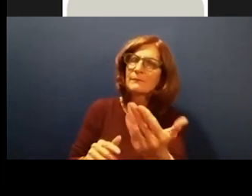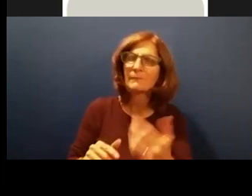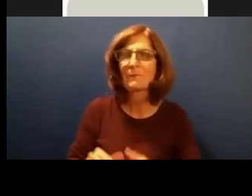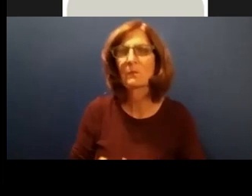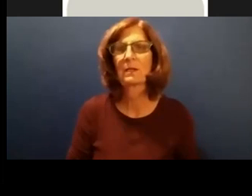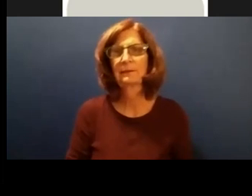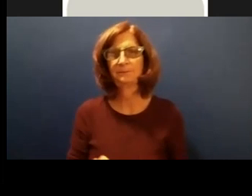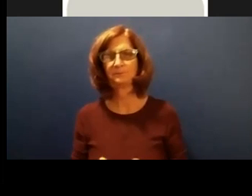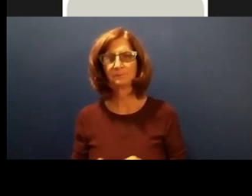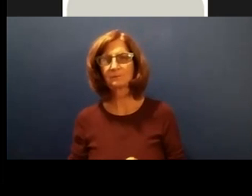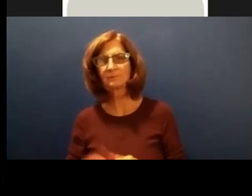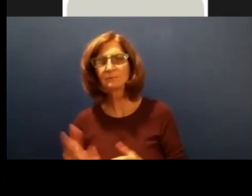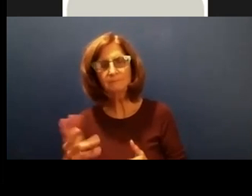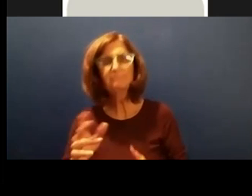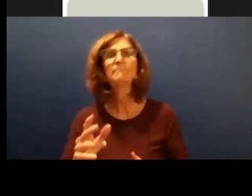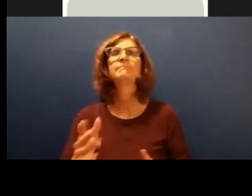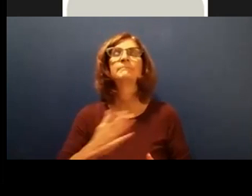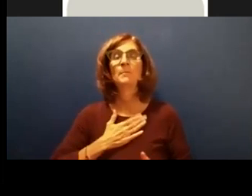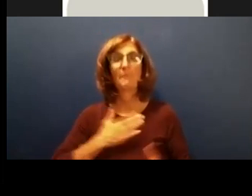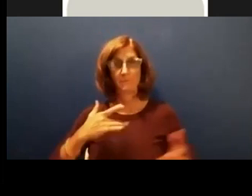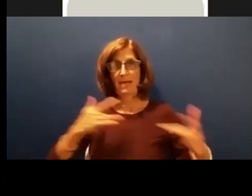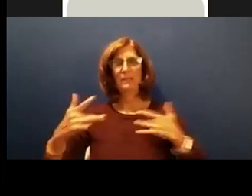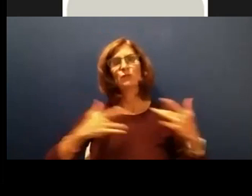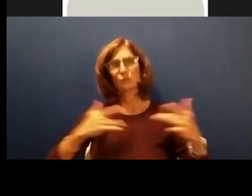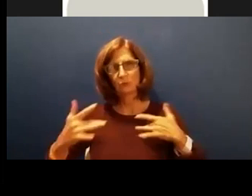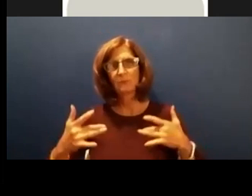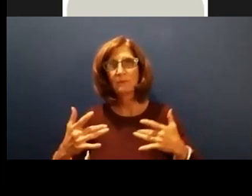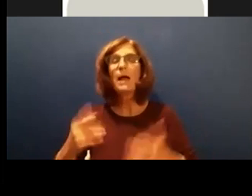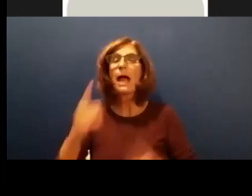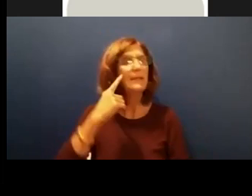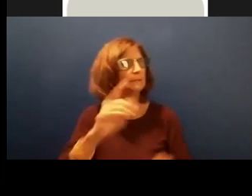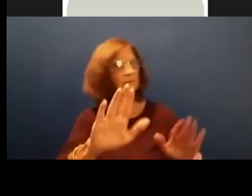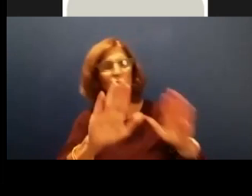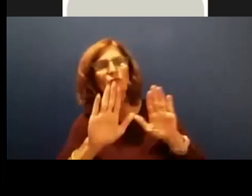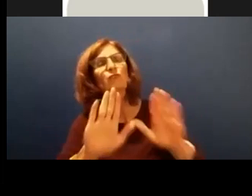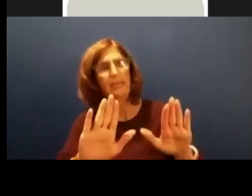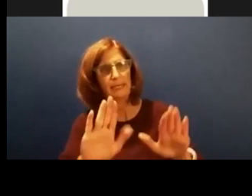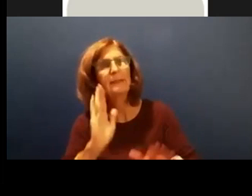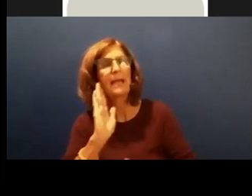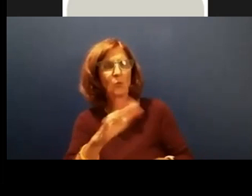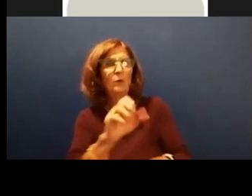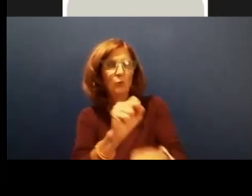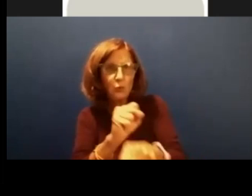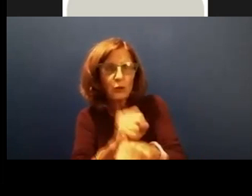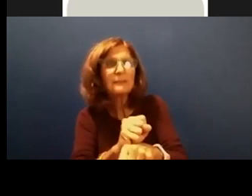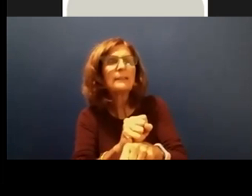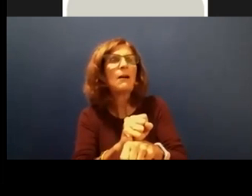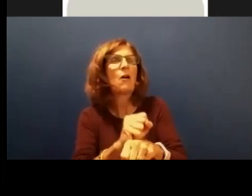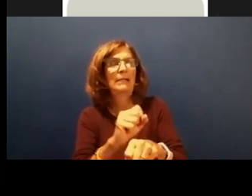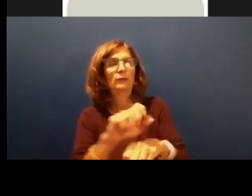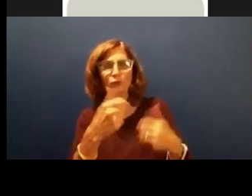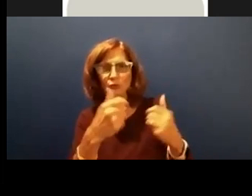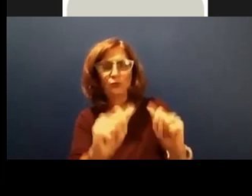So a concern that I have, while it's wonderful that they'll be working on making sure that there are affordable units on